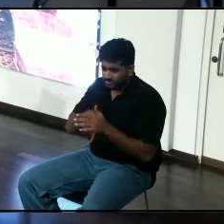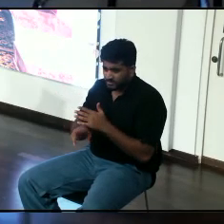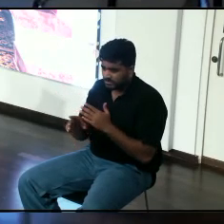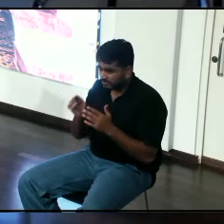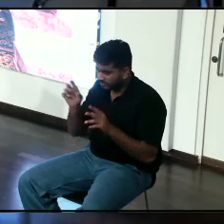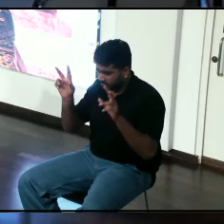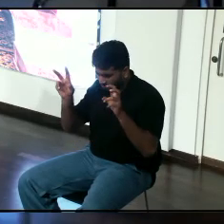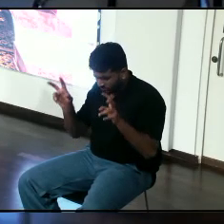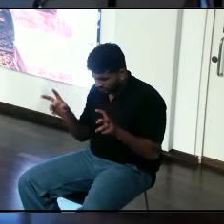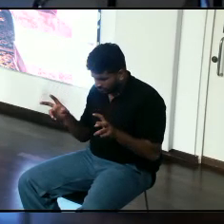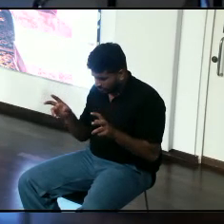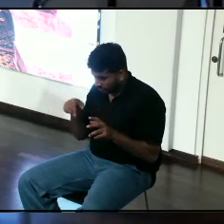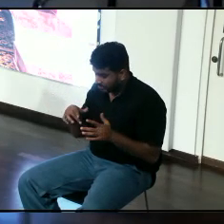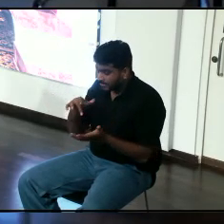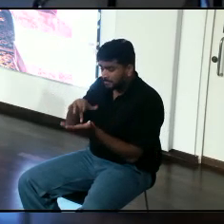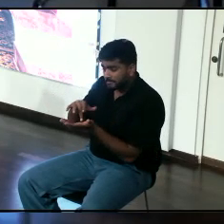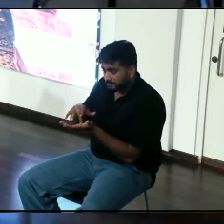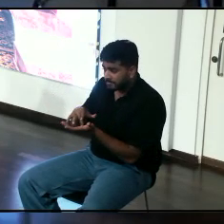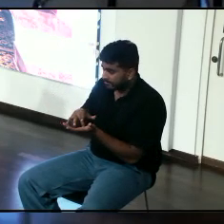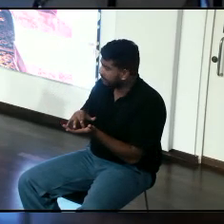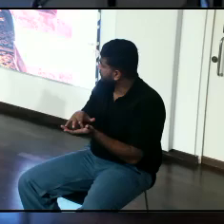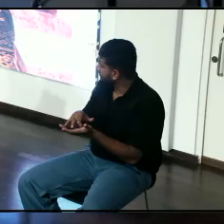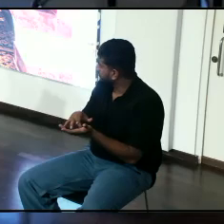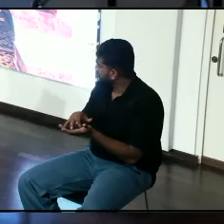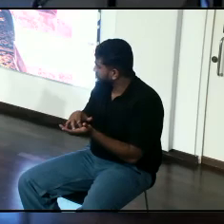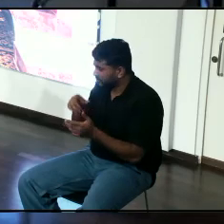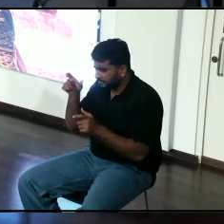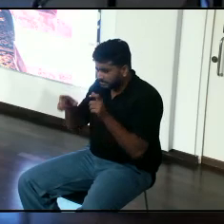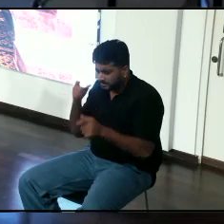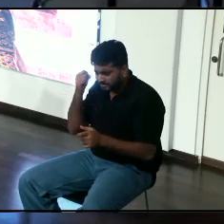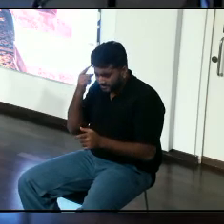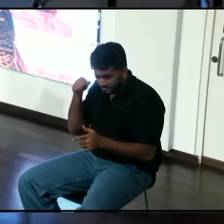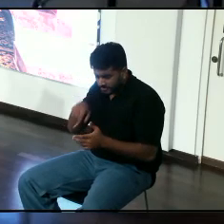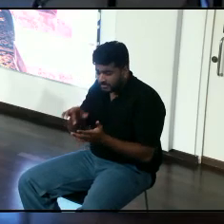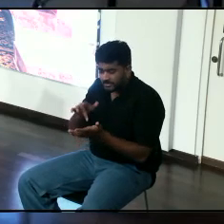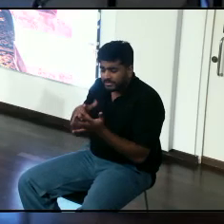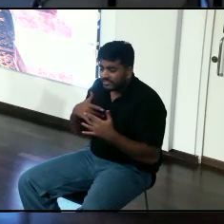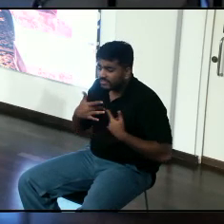and character to a place and deepens one's understanding of a place?